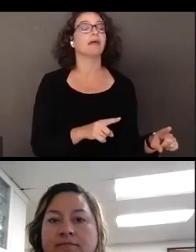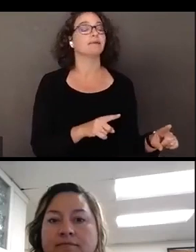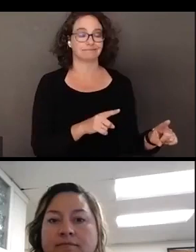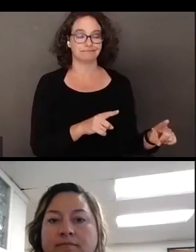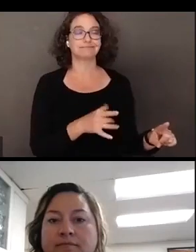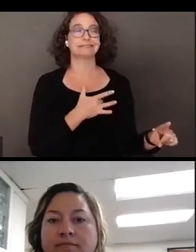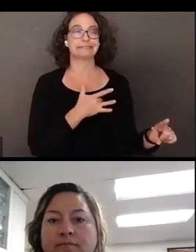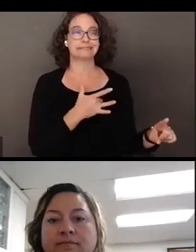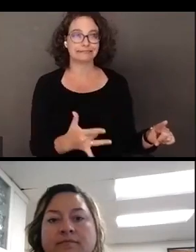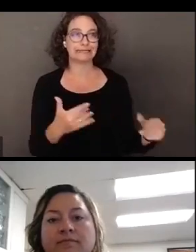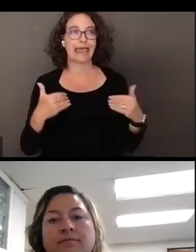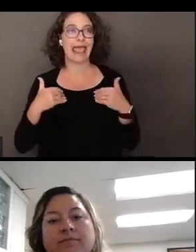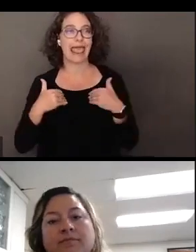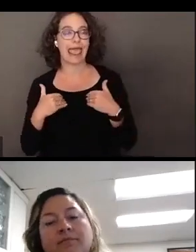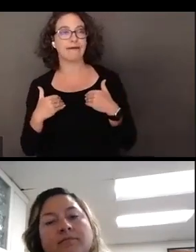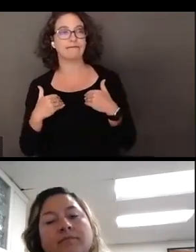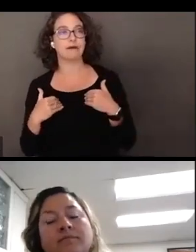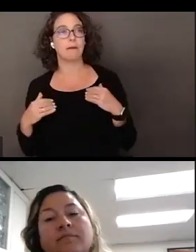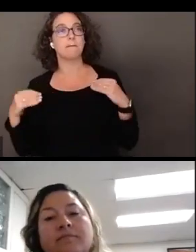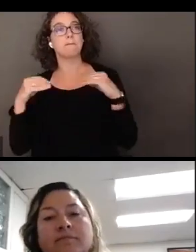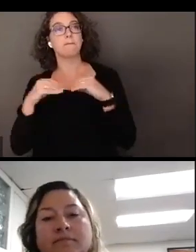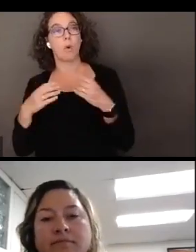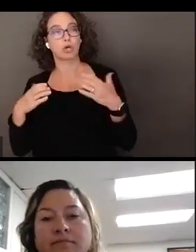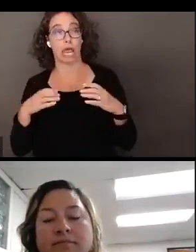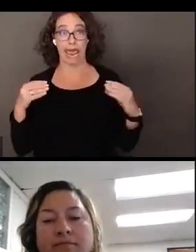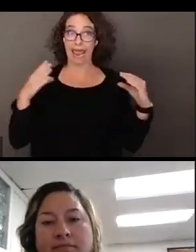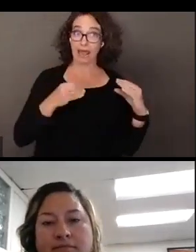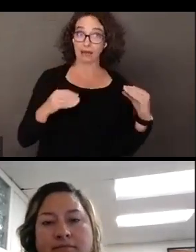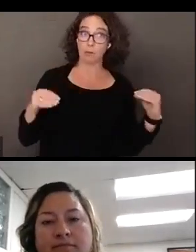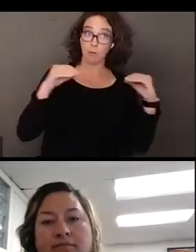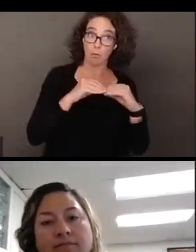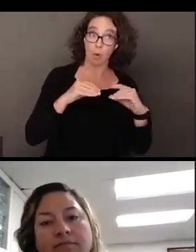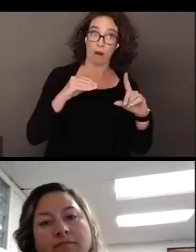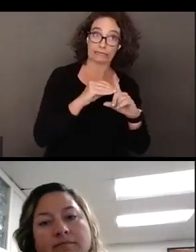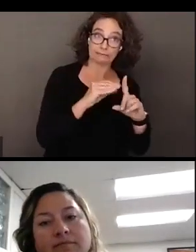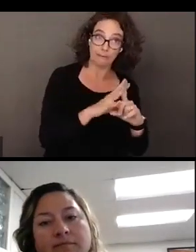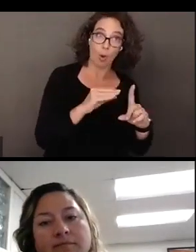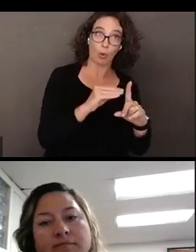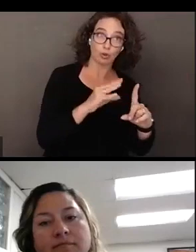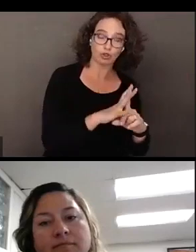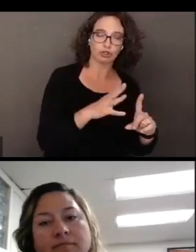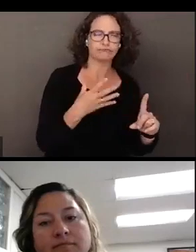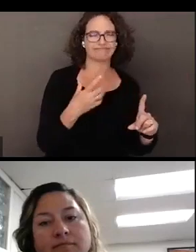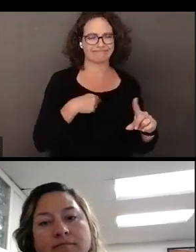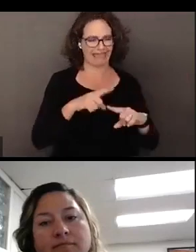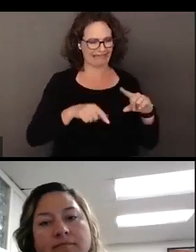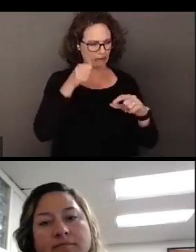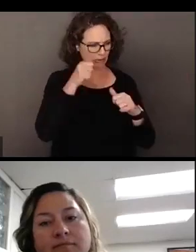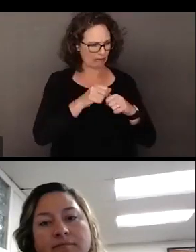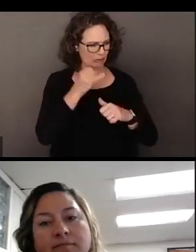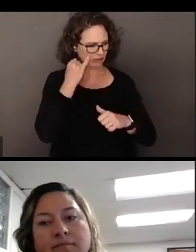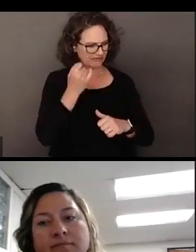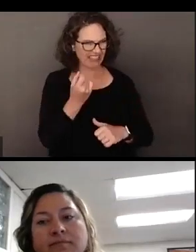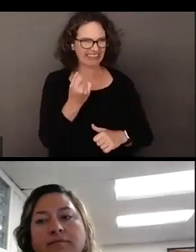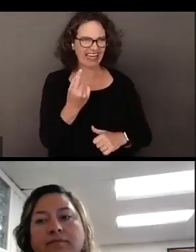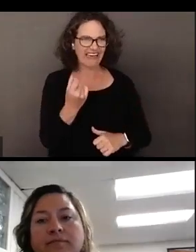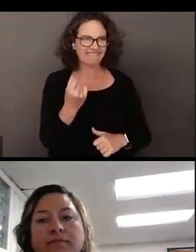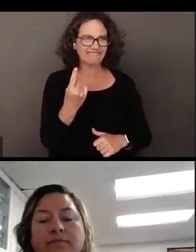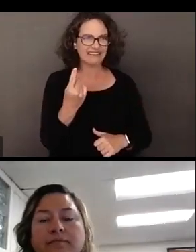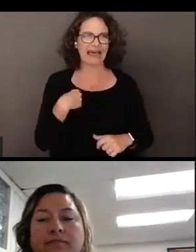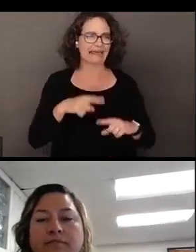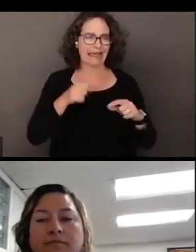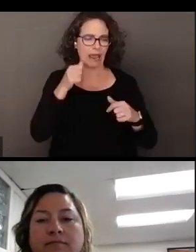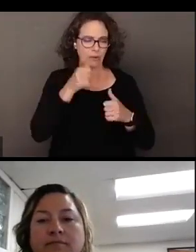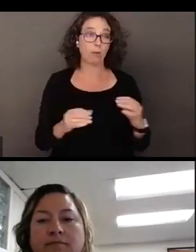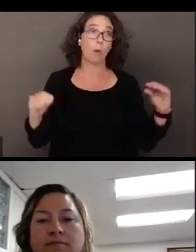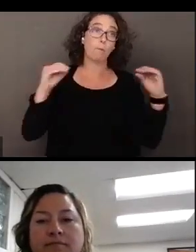greater chance of, and the more exposure to these events, and I can't remember if there's 11 of them, I can't remember exactly, but the more that you